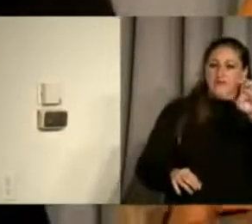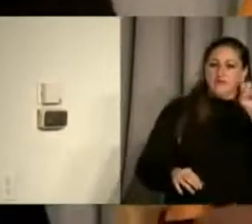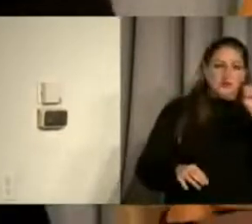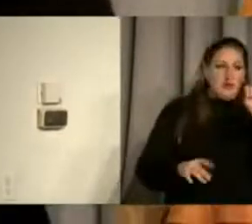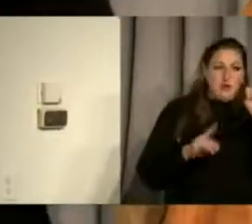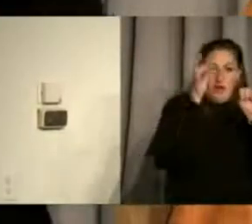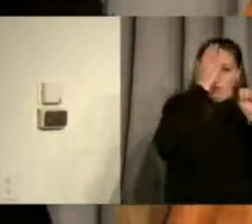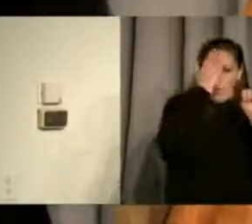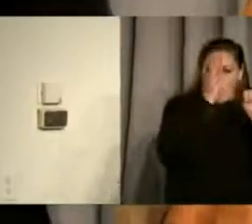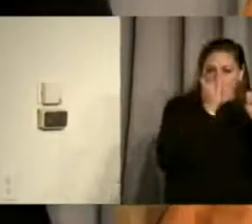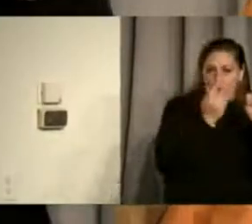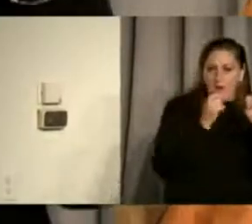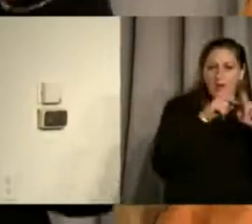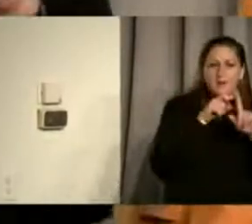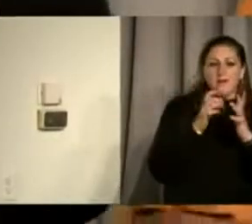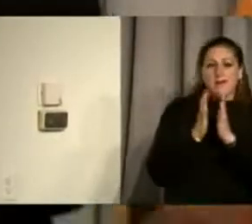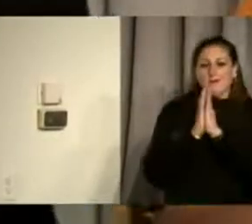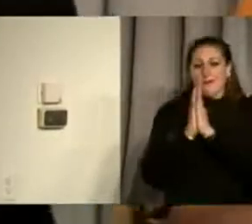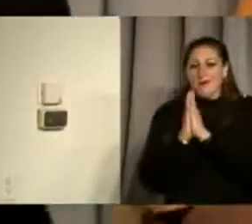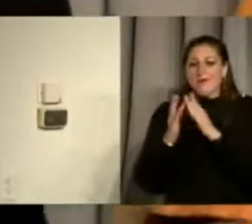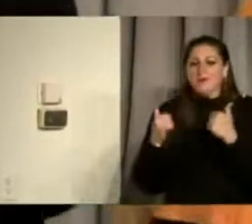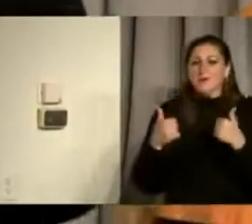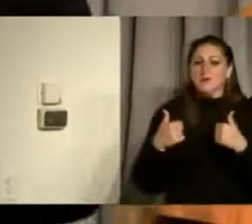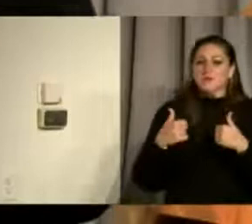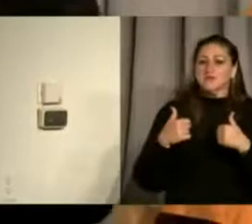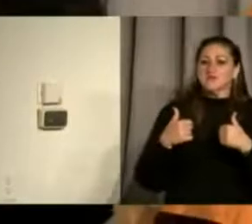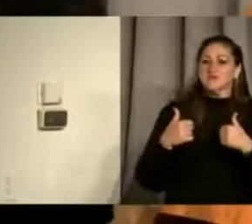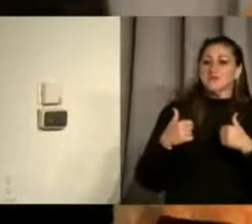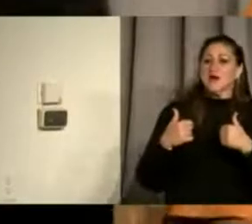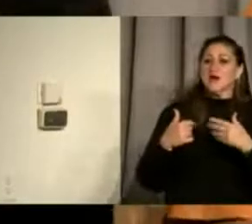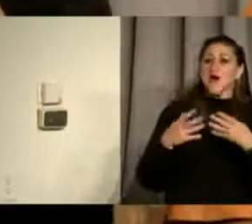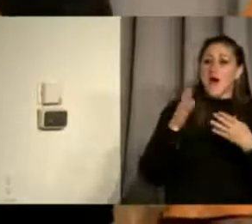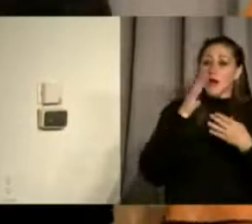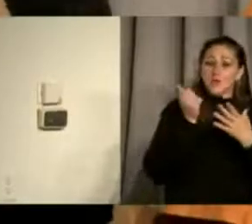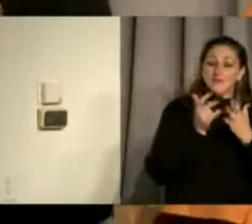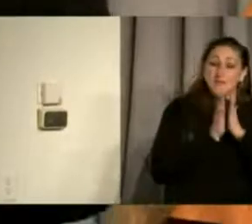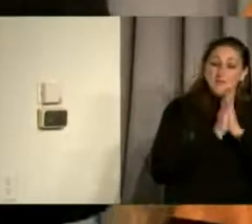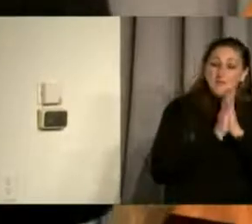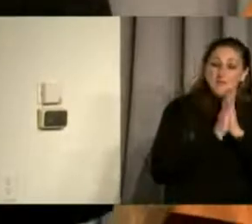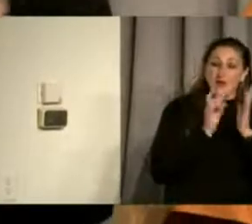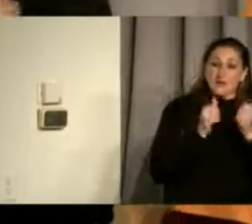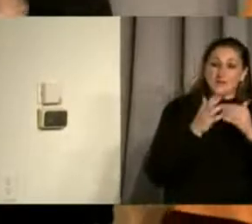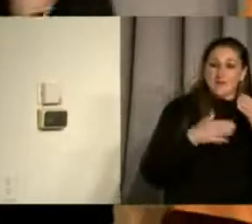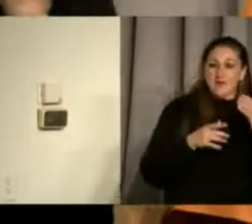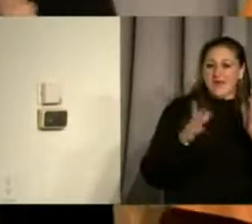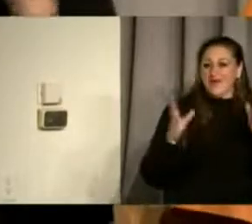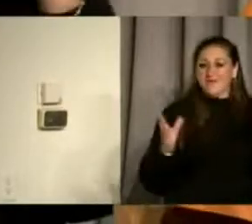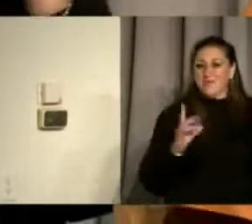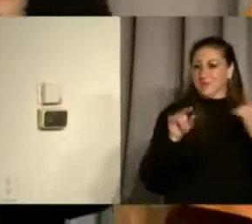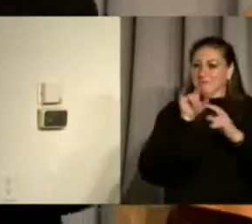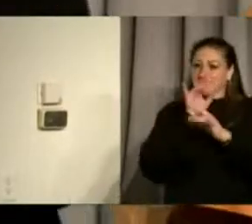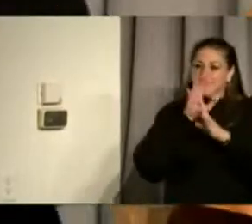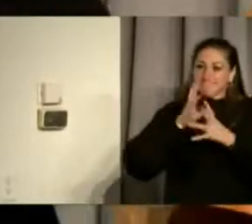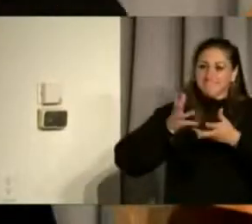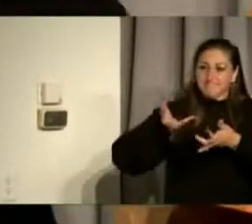to begin my prayers in Omaha, and I know how to end my prayers in Omaha, but in between, there's a lot of English.